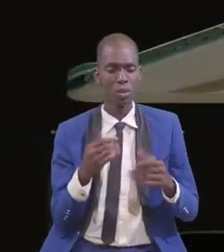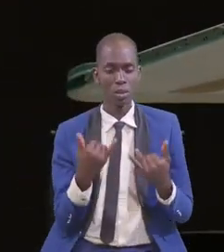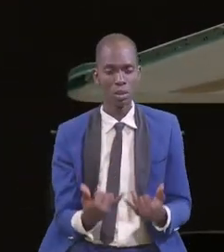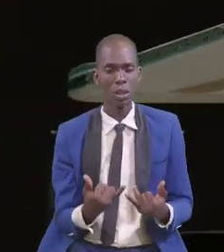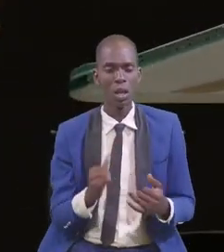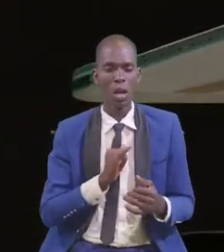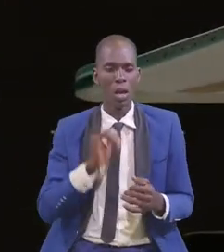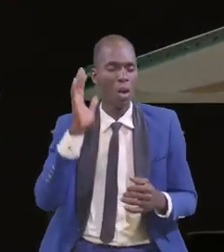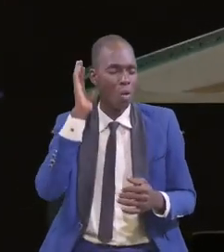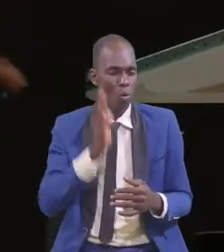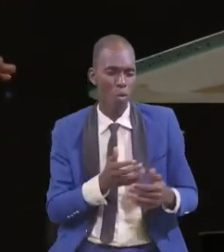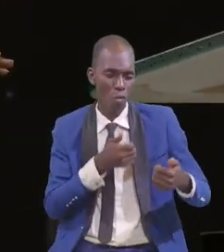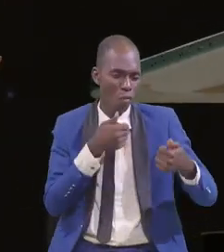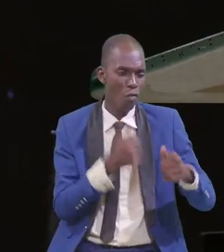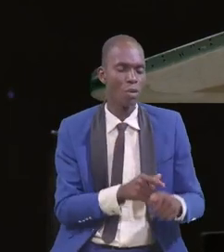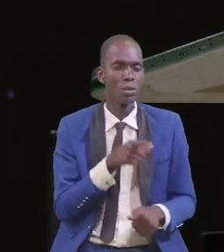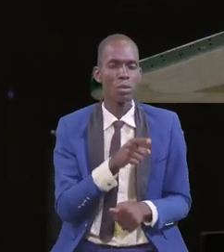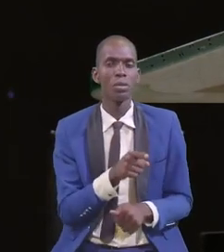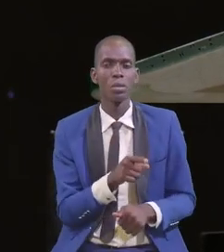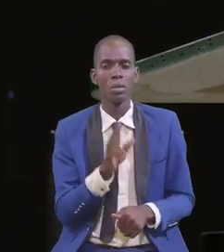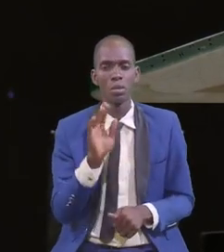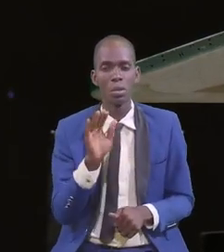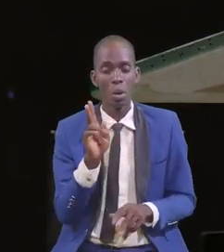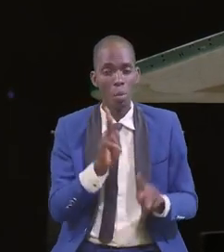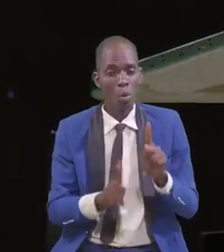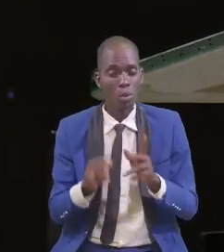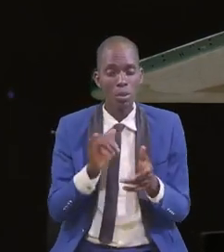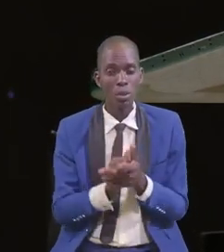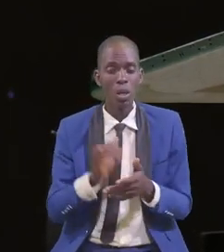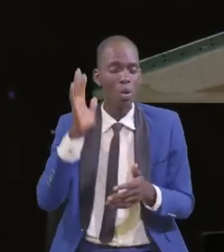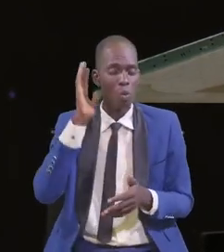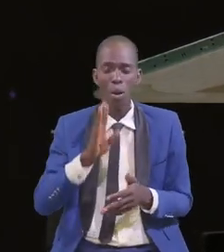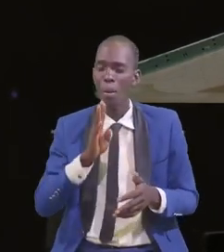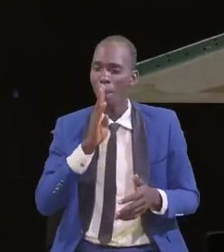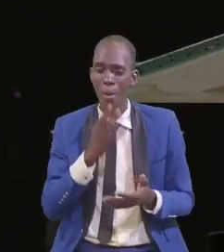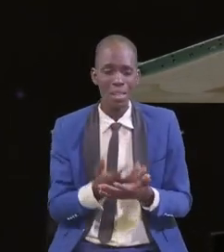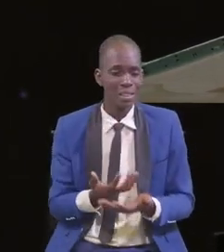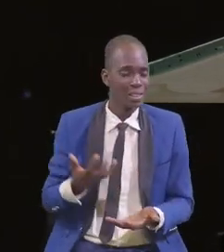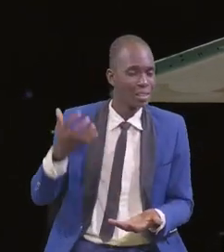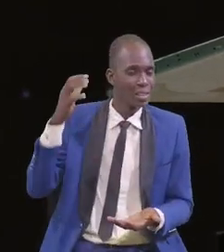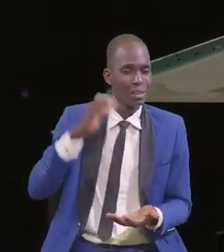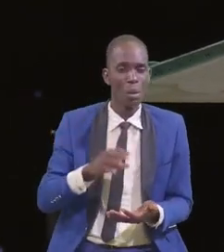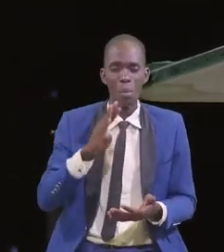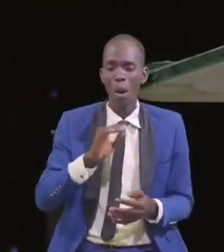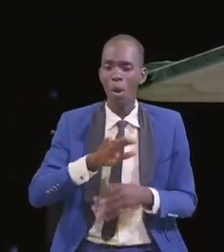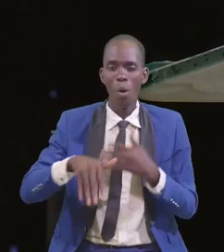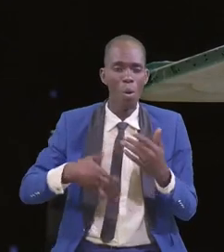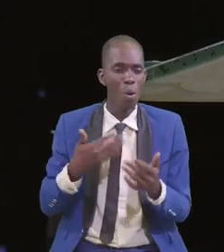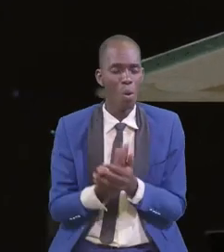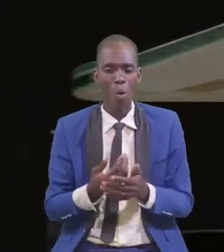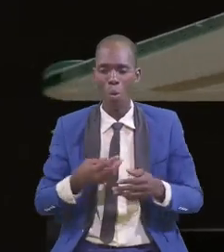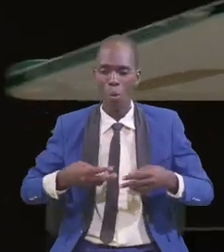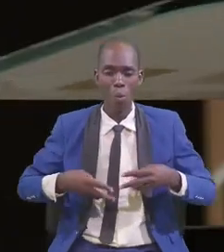that will be rich, by all means, by whatever means, it says they